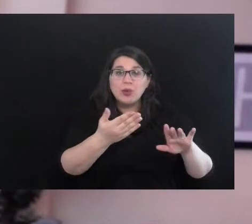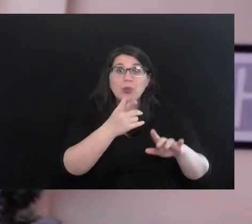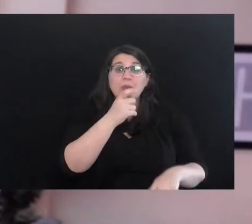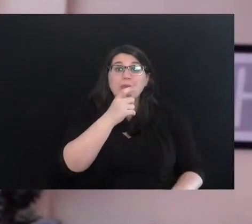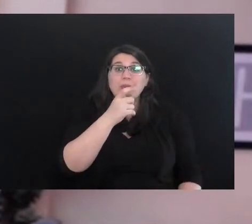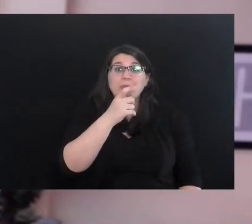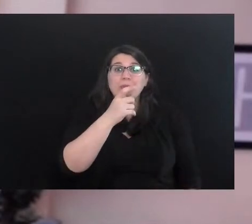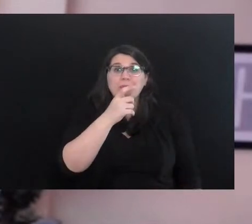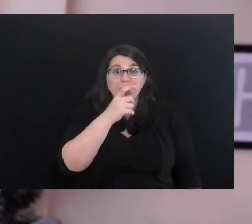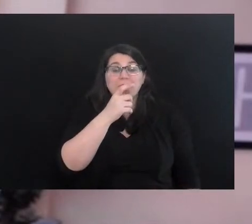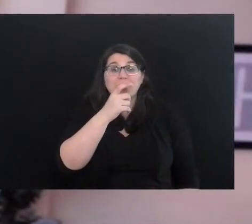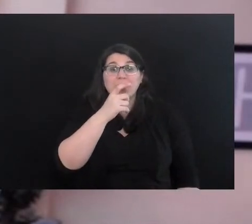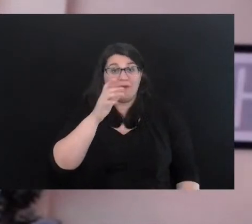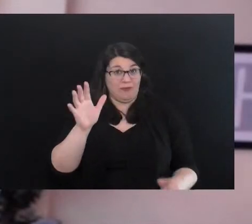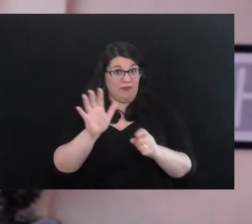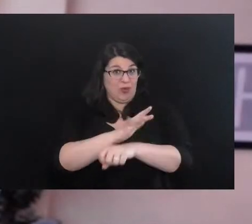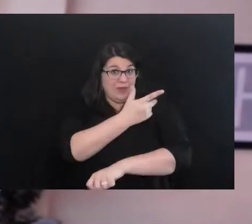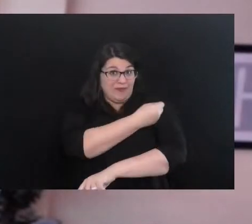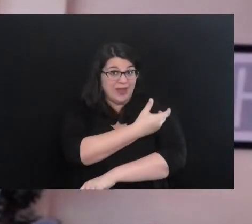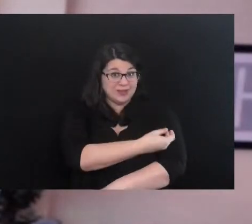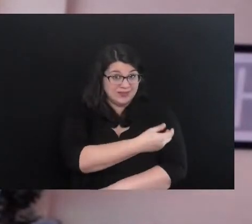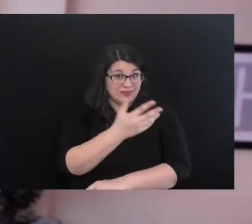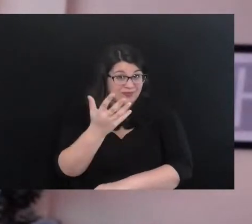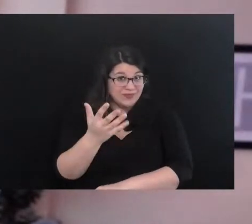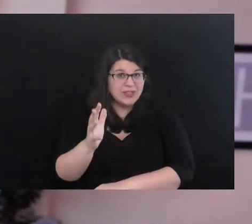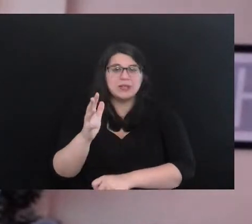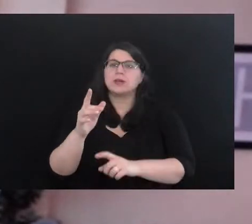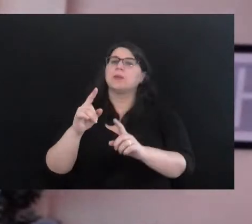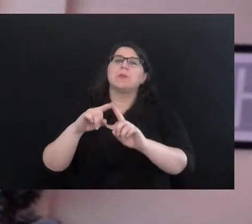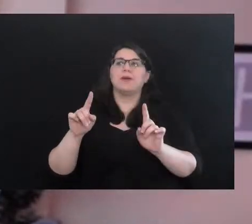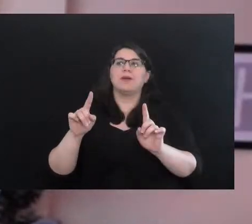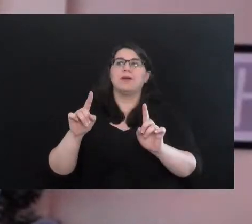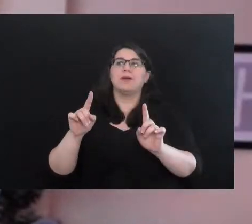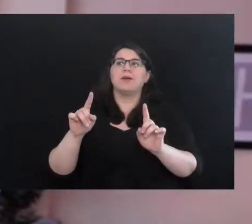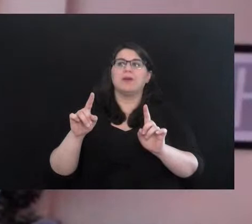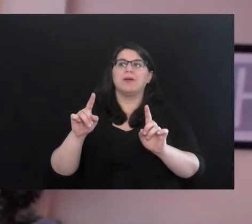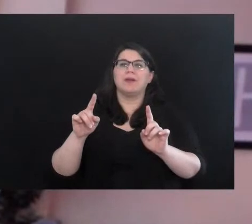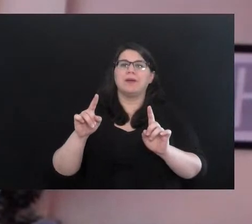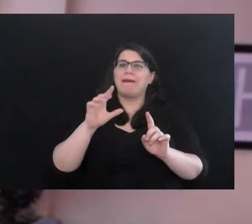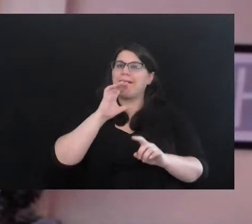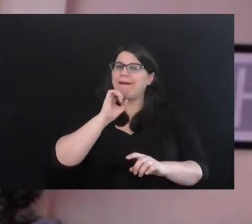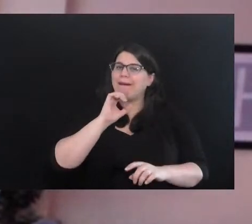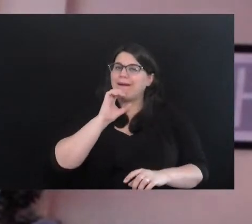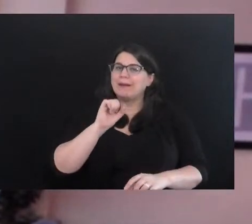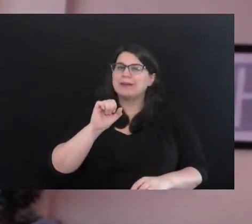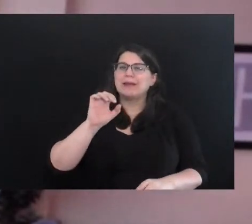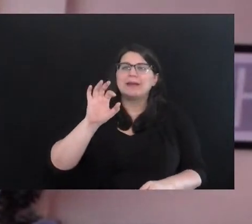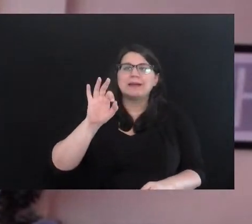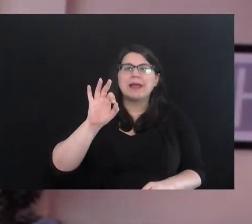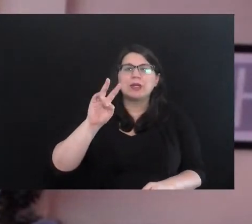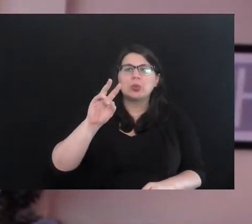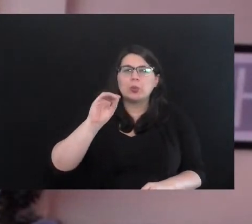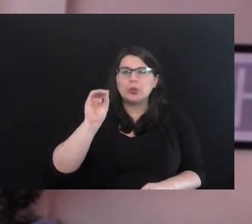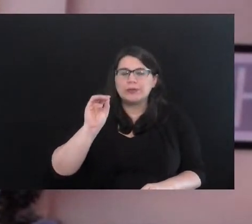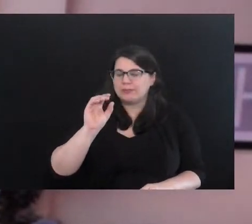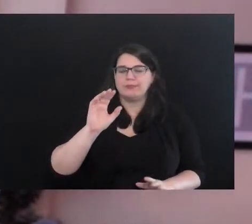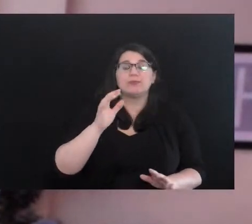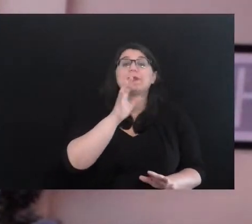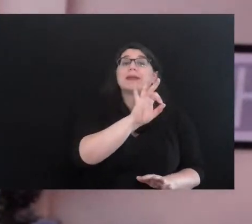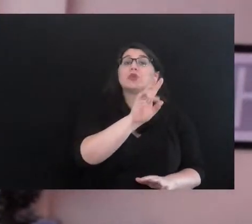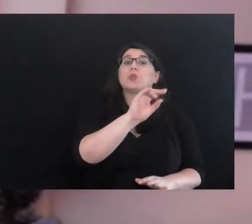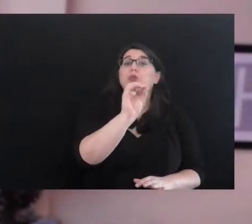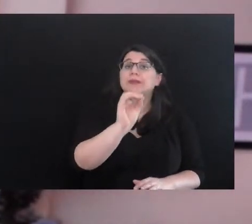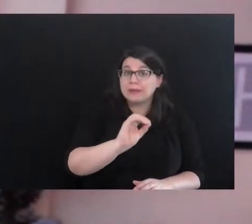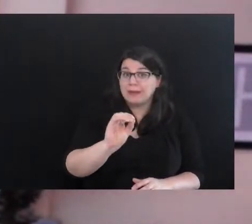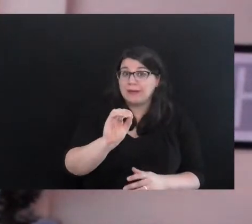gotten fully vaccinated. And as we look at the age group, 92% of people fully